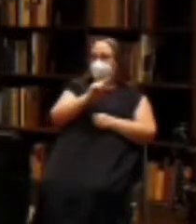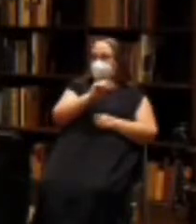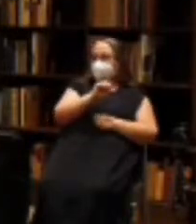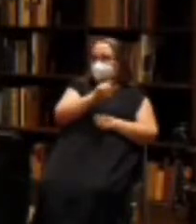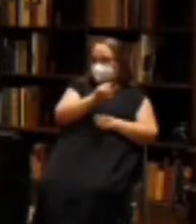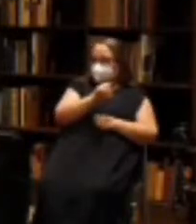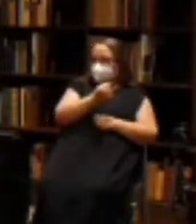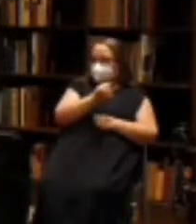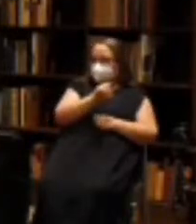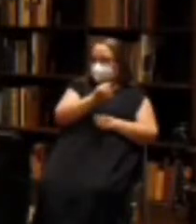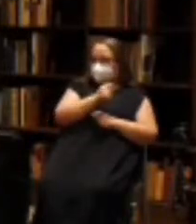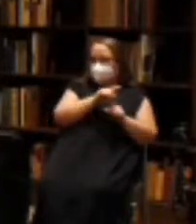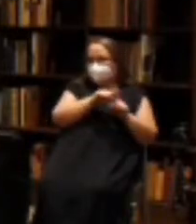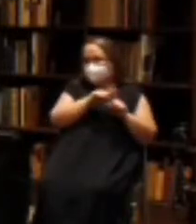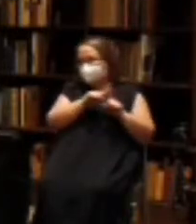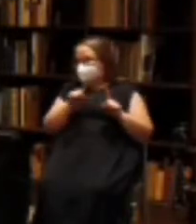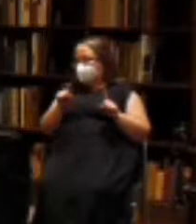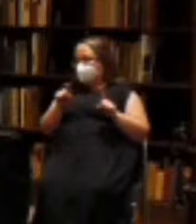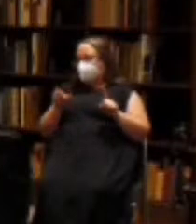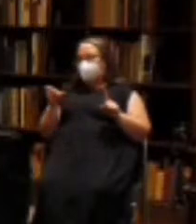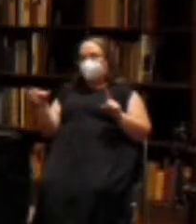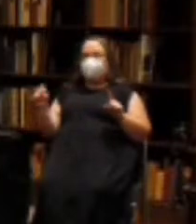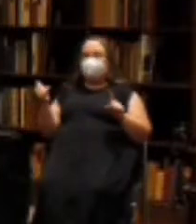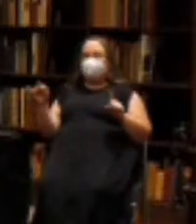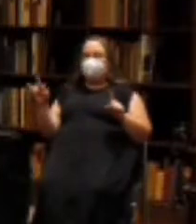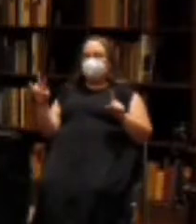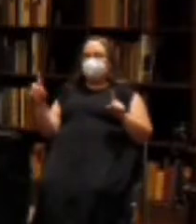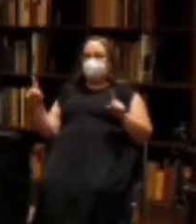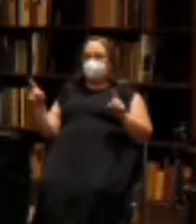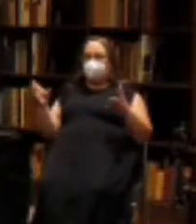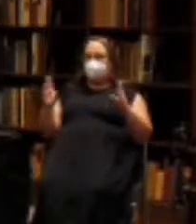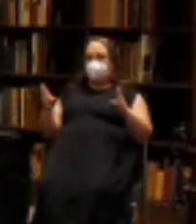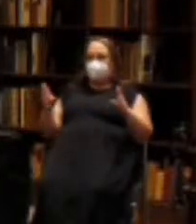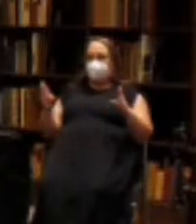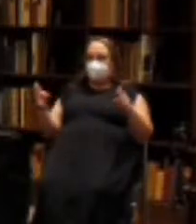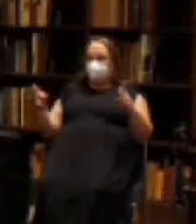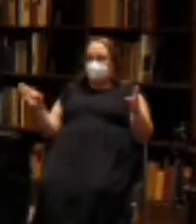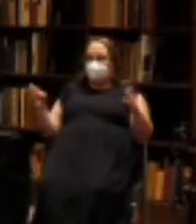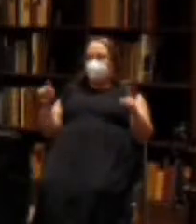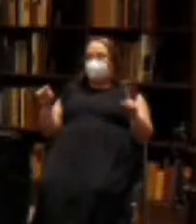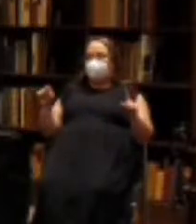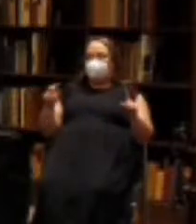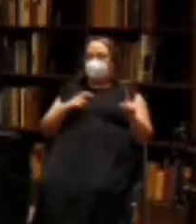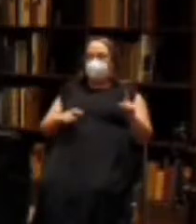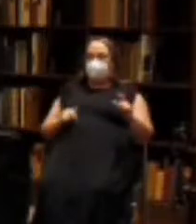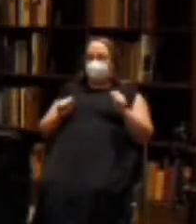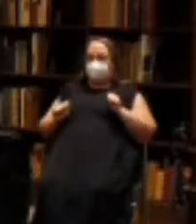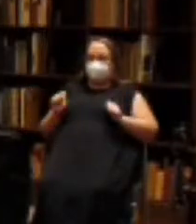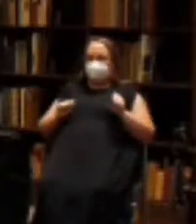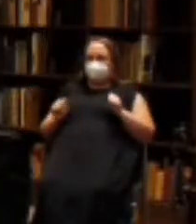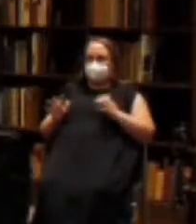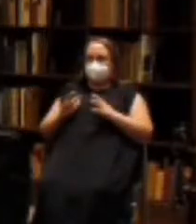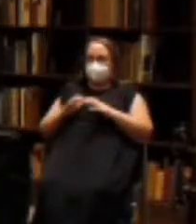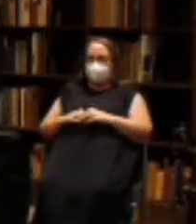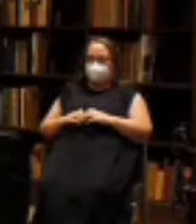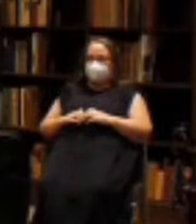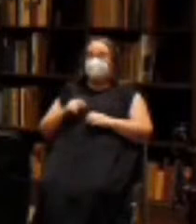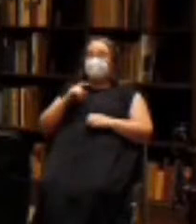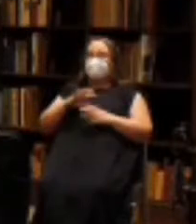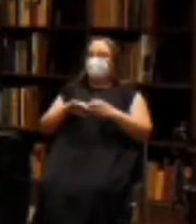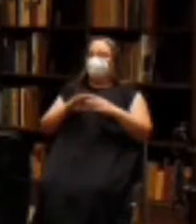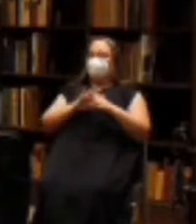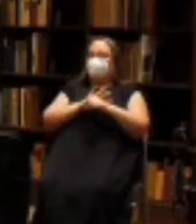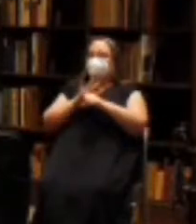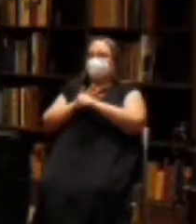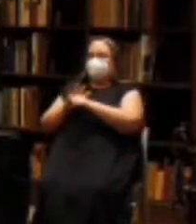1920s and after 1971, when the Royal Theater is demolished. So this story, I think, fills in